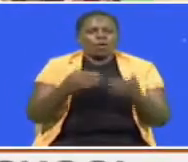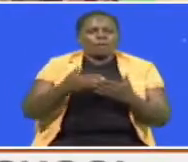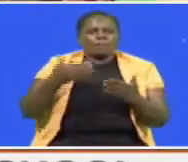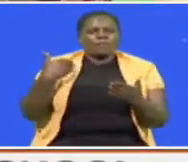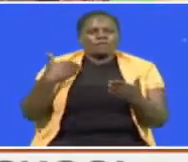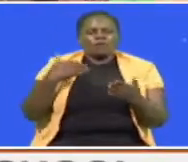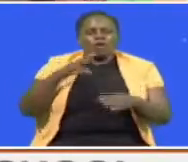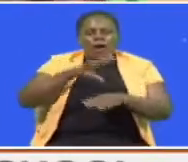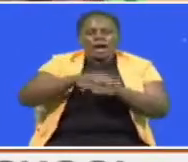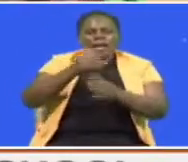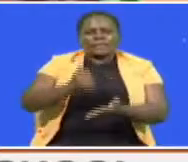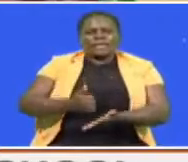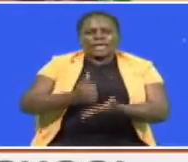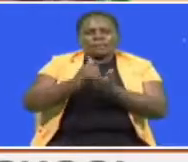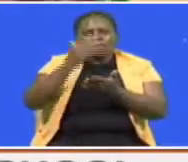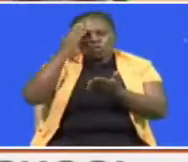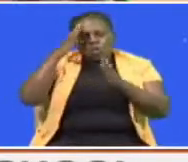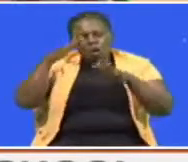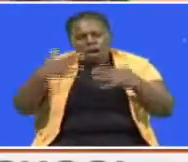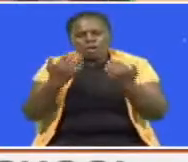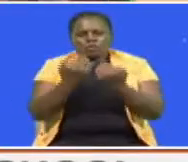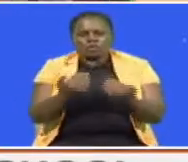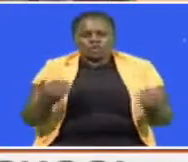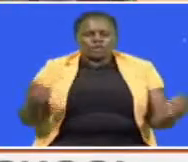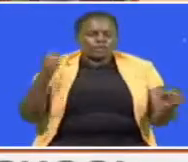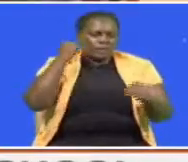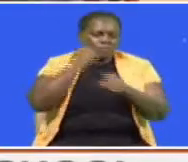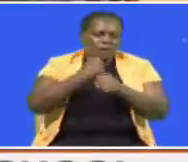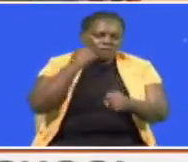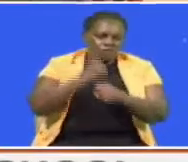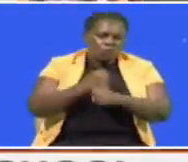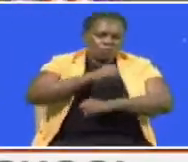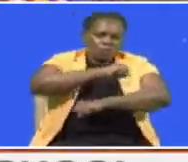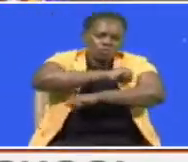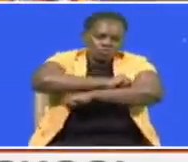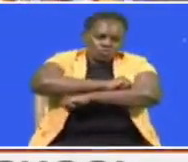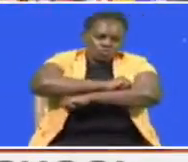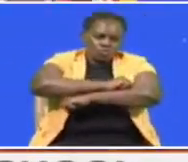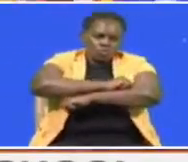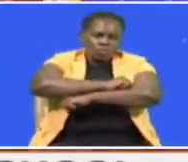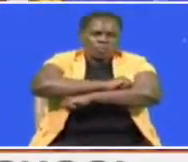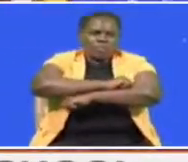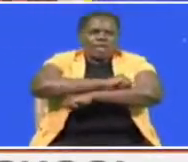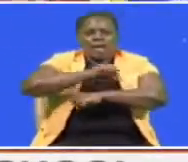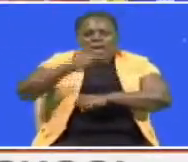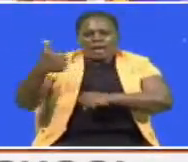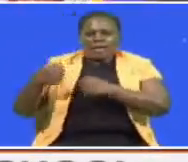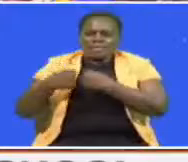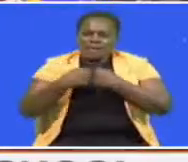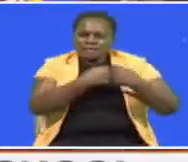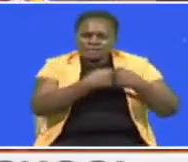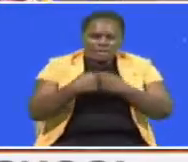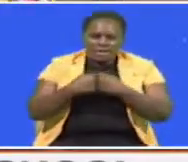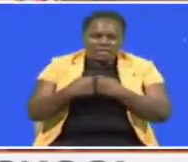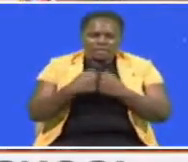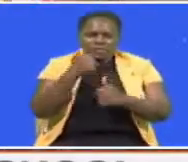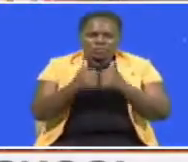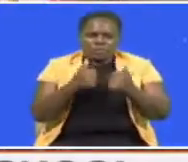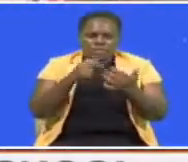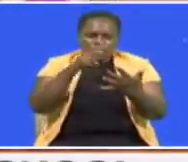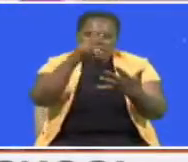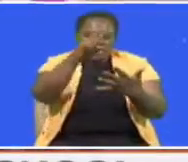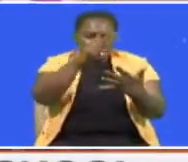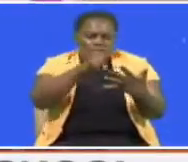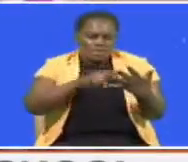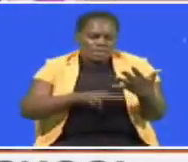she used to seek help just to know how well her children were performing in school. The other challenge these women were facing is reading